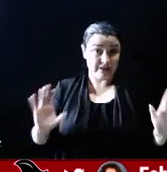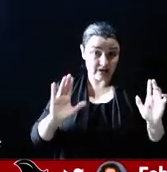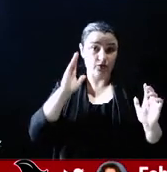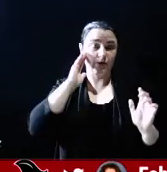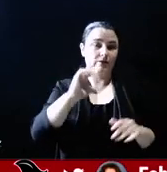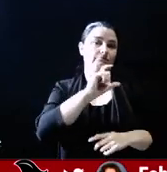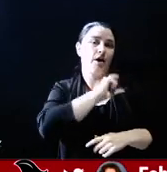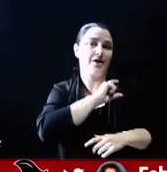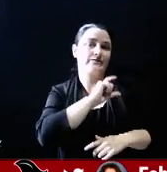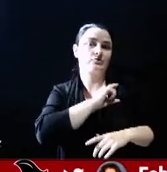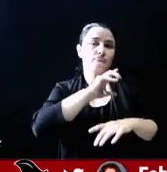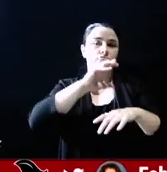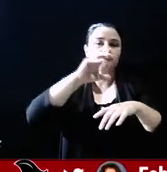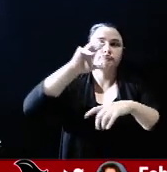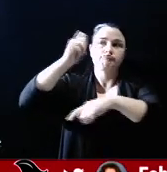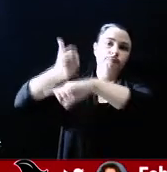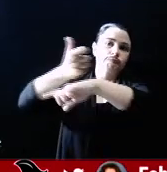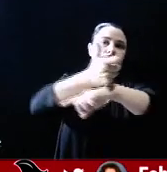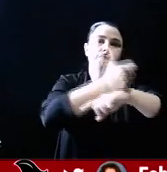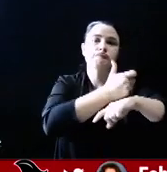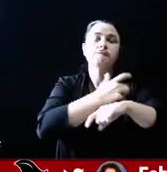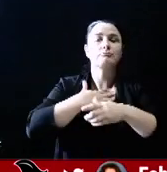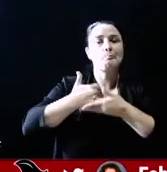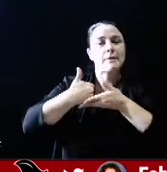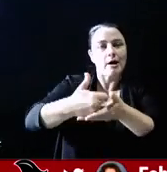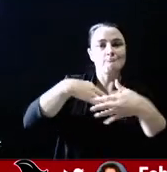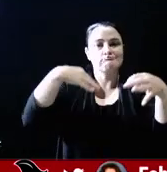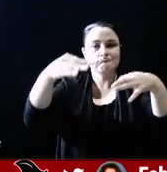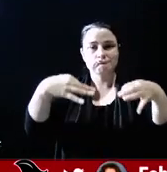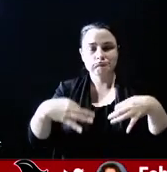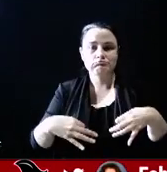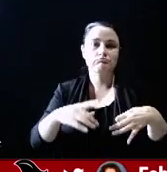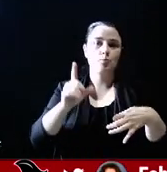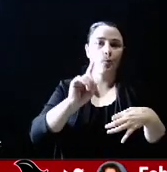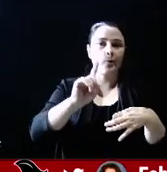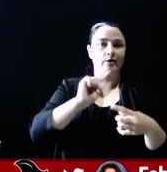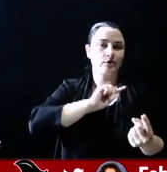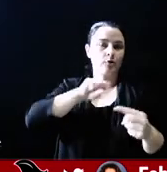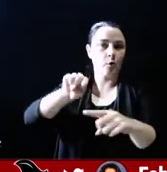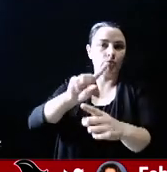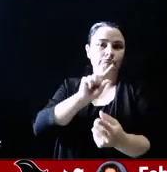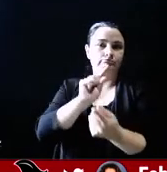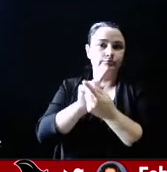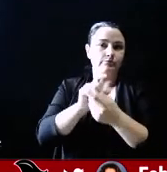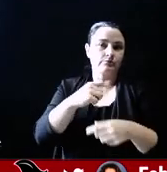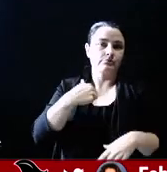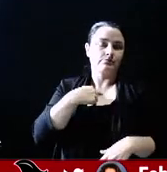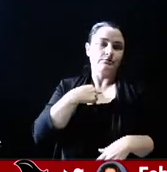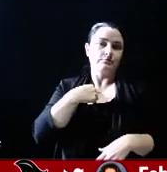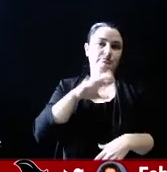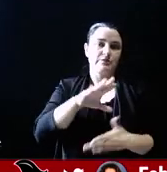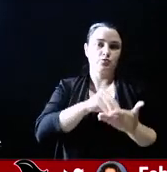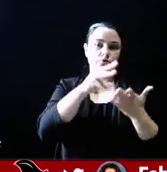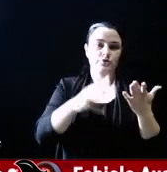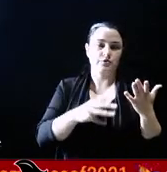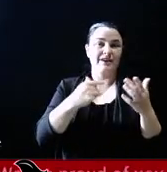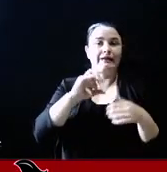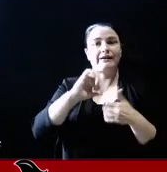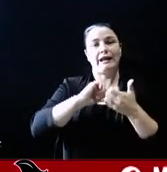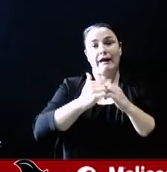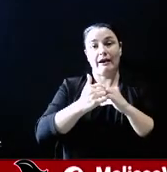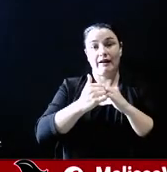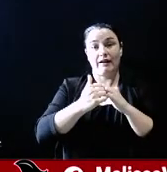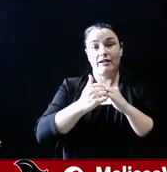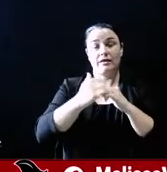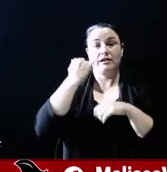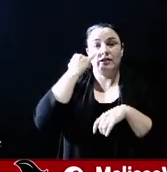officers stationed to help you, direct you to those pathways. And also, there are two elevators in the Ford Center if you should